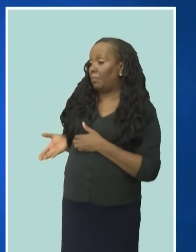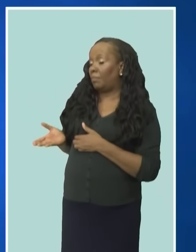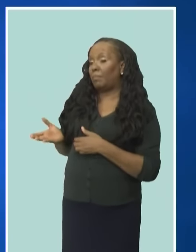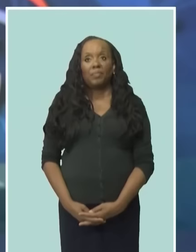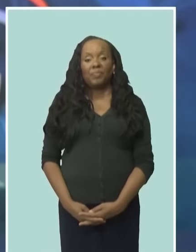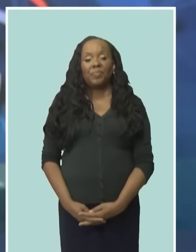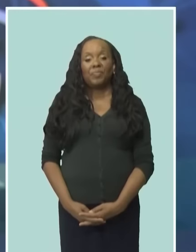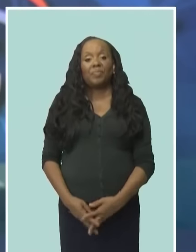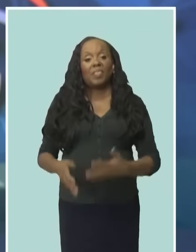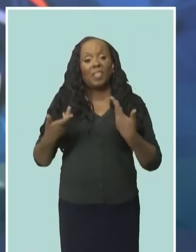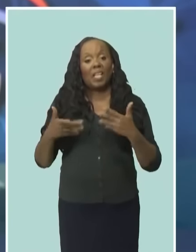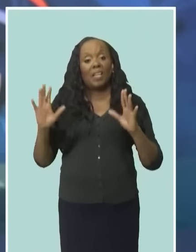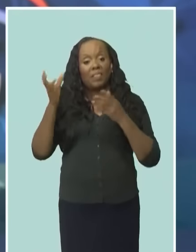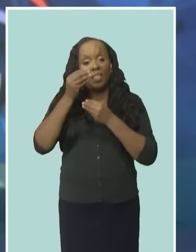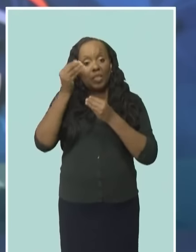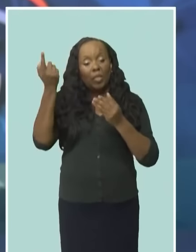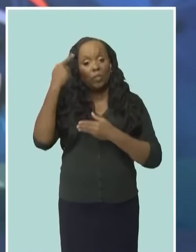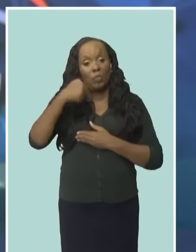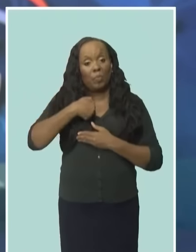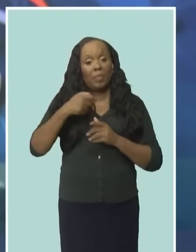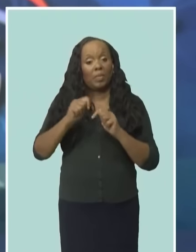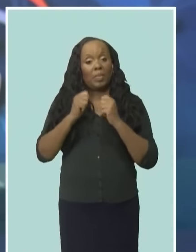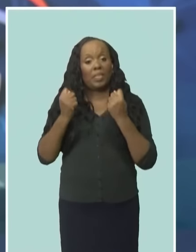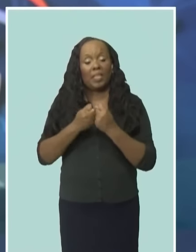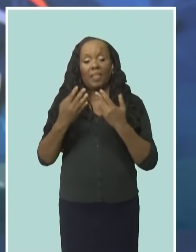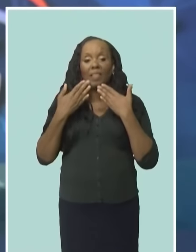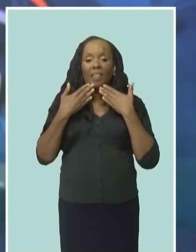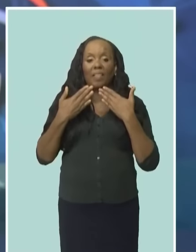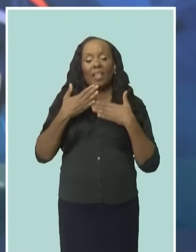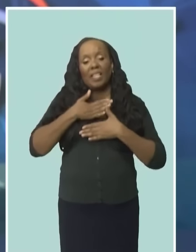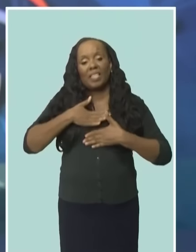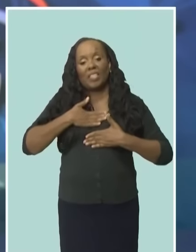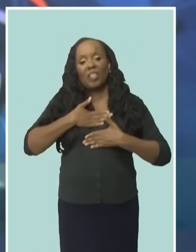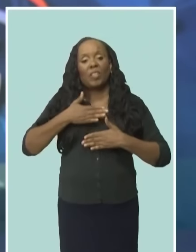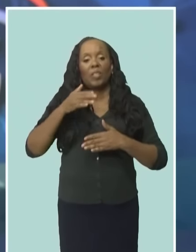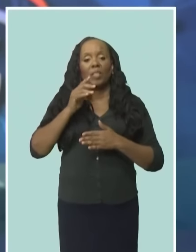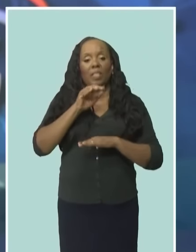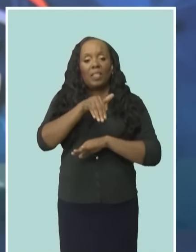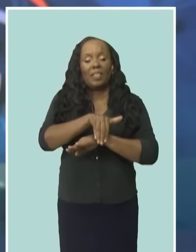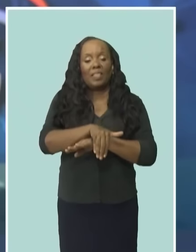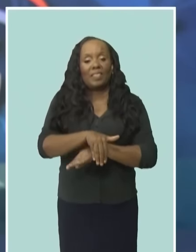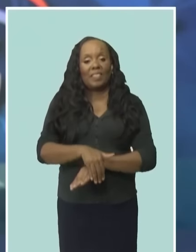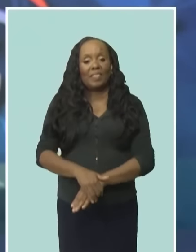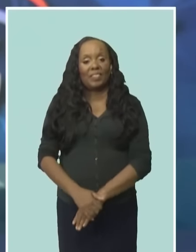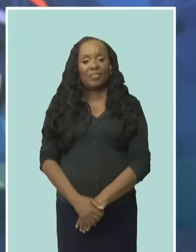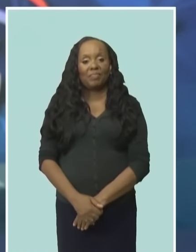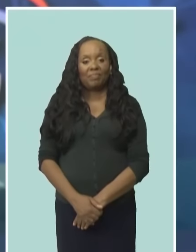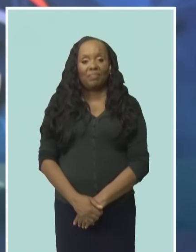Minister's Cup. And that's news. On behalf of the entire team, do enjoy the rest of your evening.